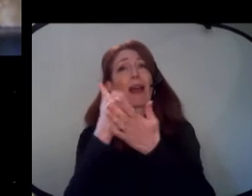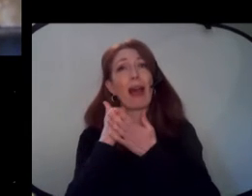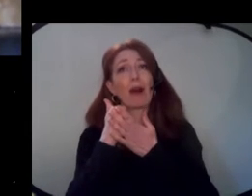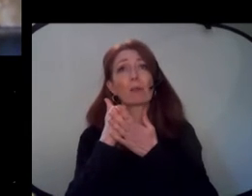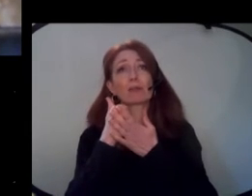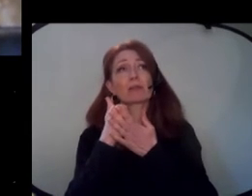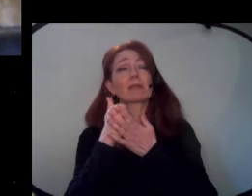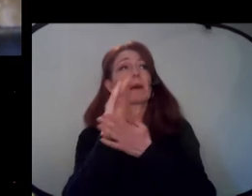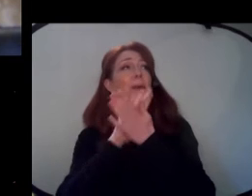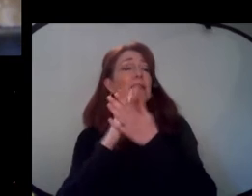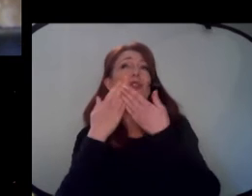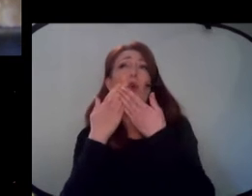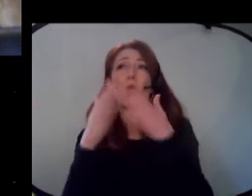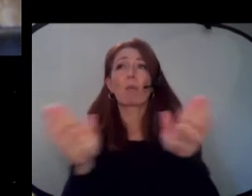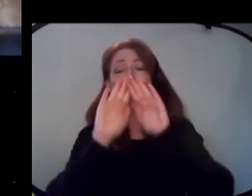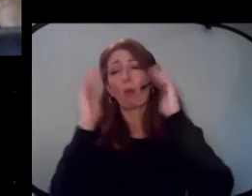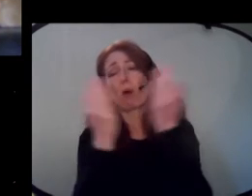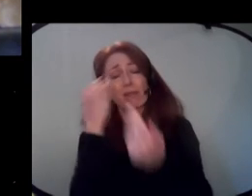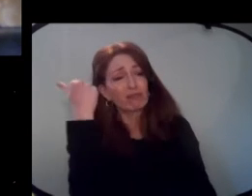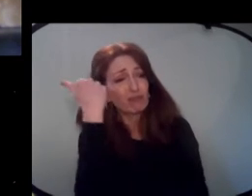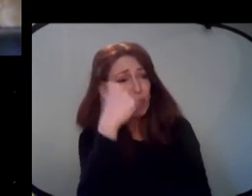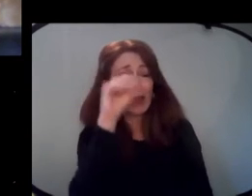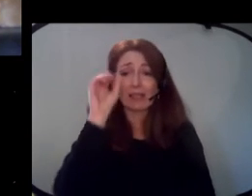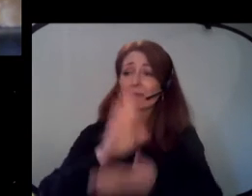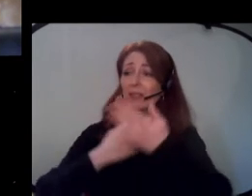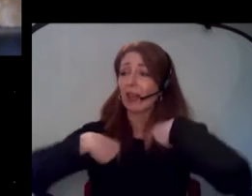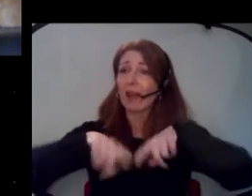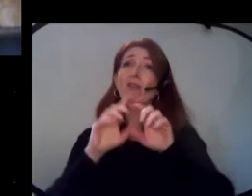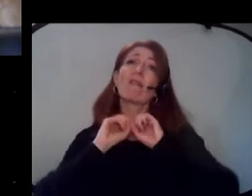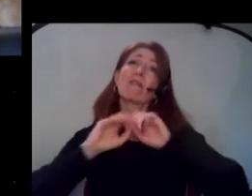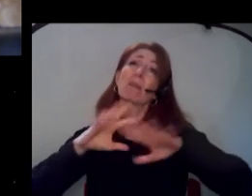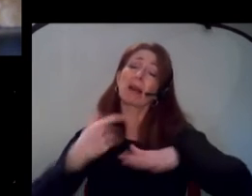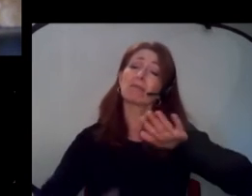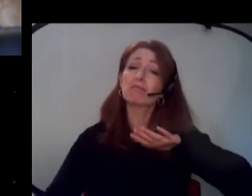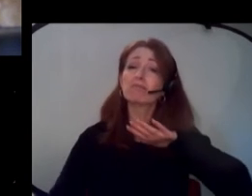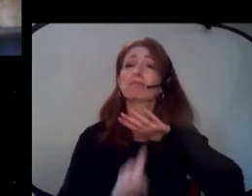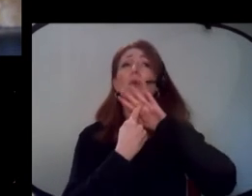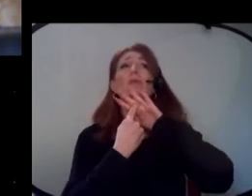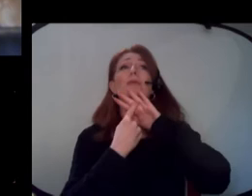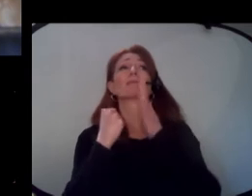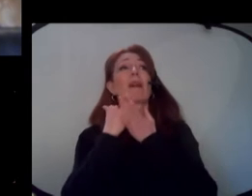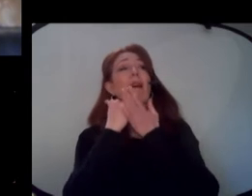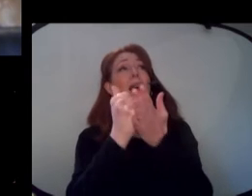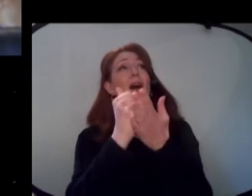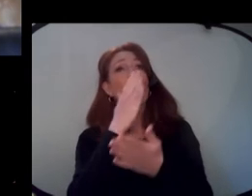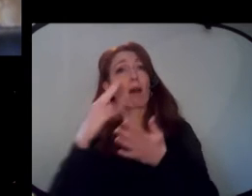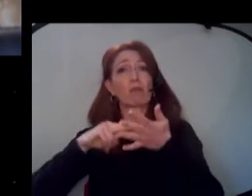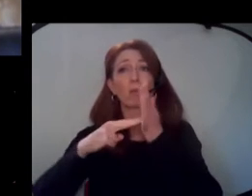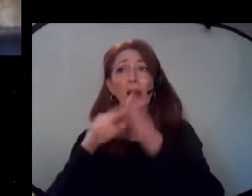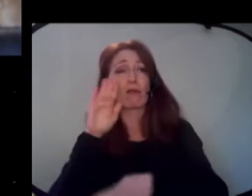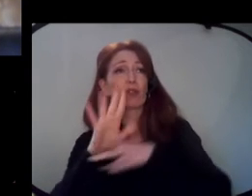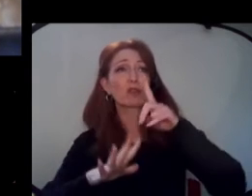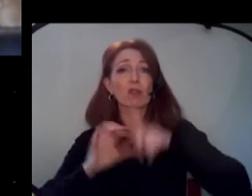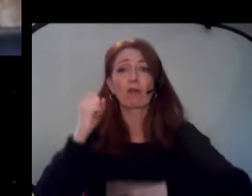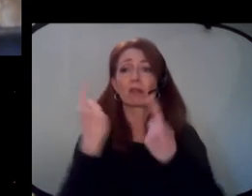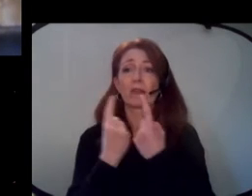inspiration to everyone. Your feedback is also incredibly important in helping the Library plan future cultural events. There you will also find a